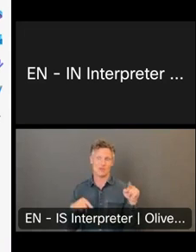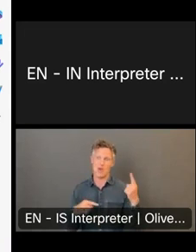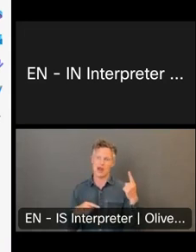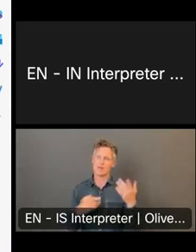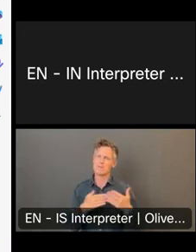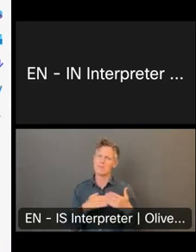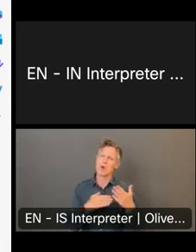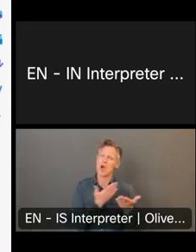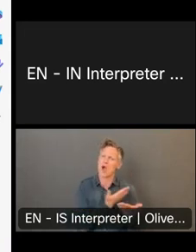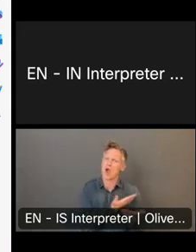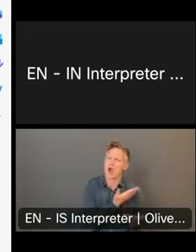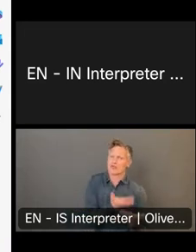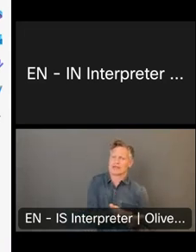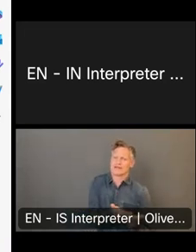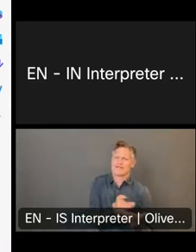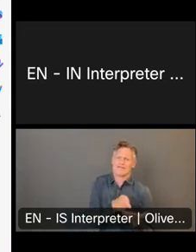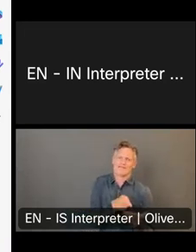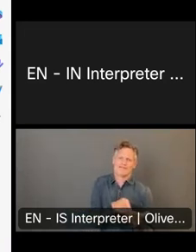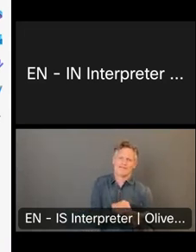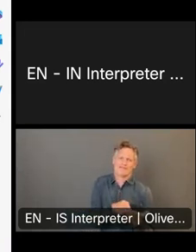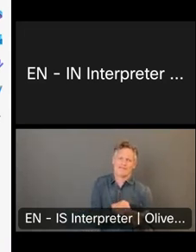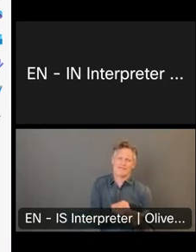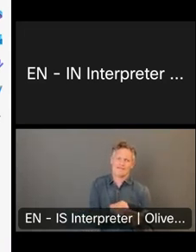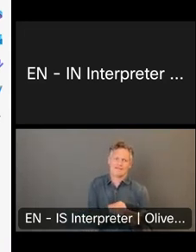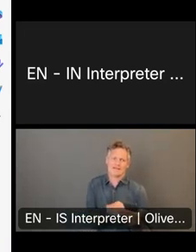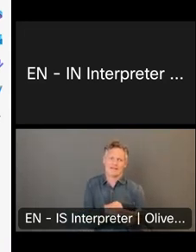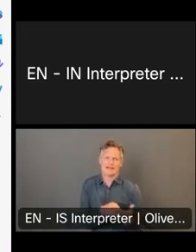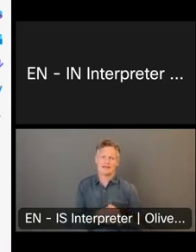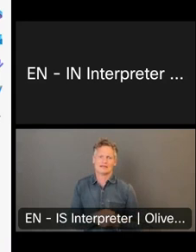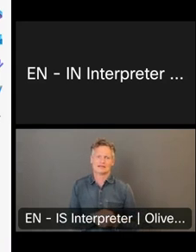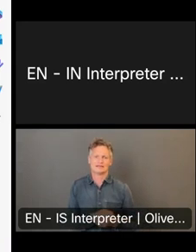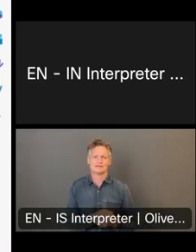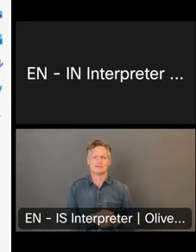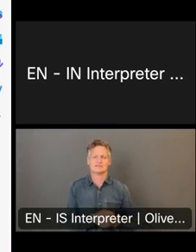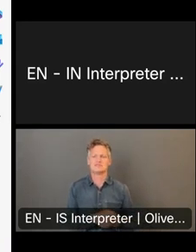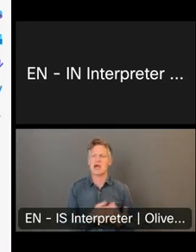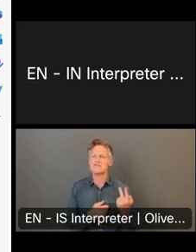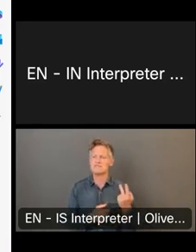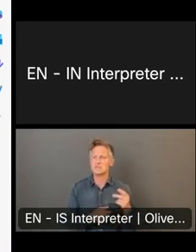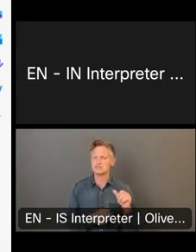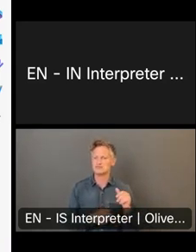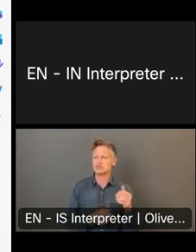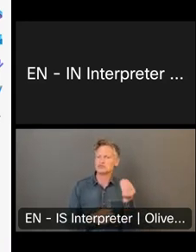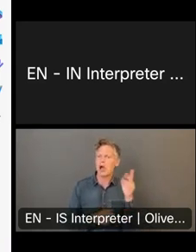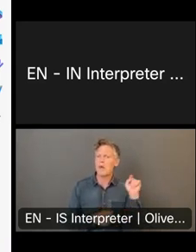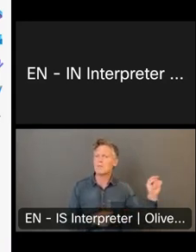argumentative kind of pressures that Sperber and Mercier have talked about, which are very much